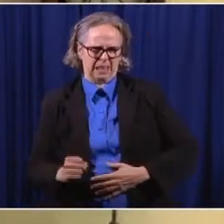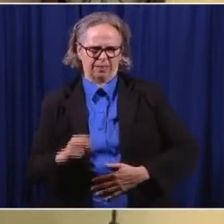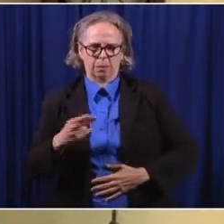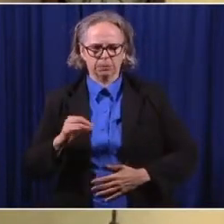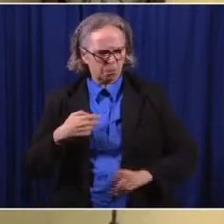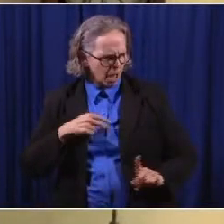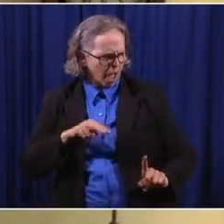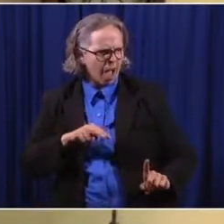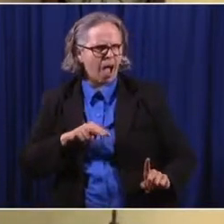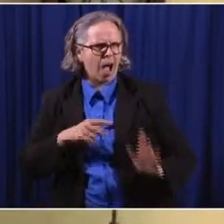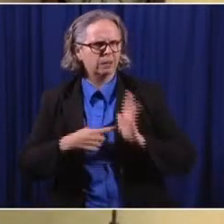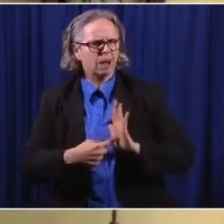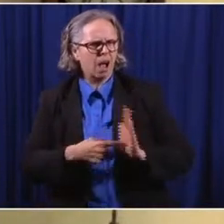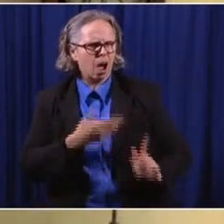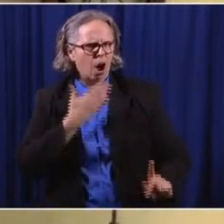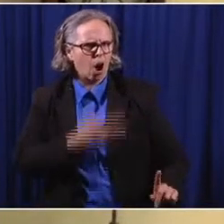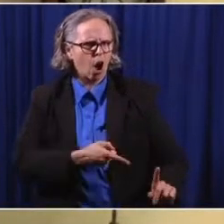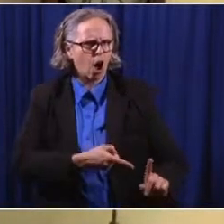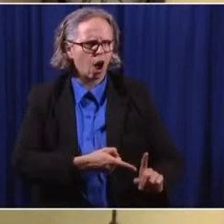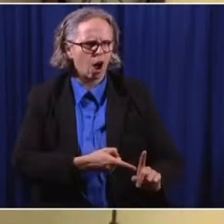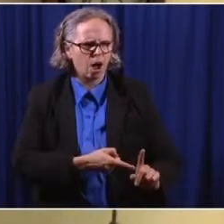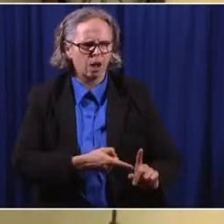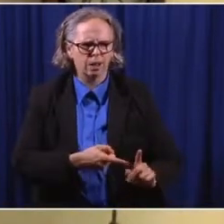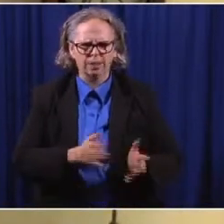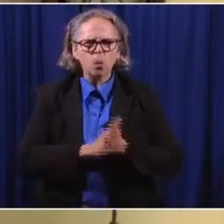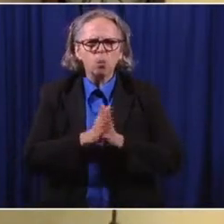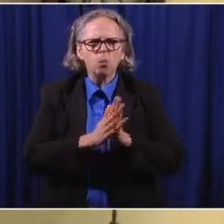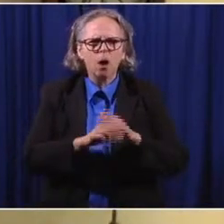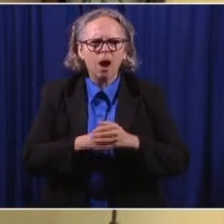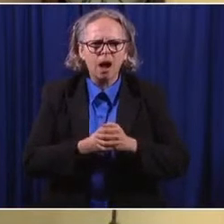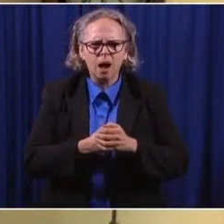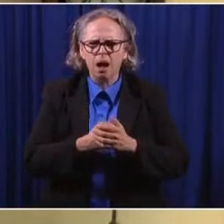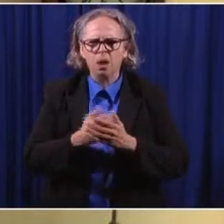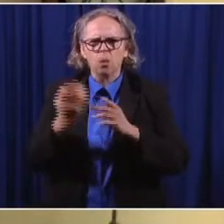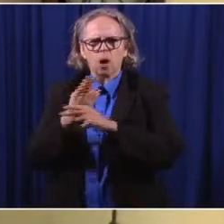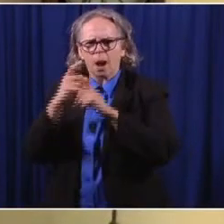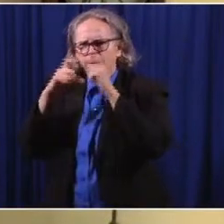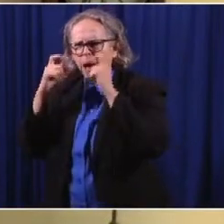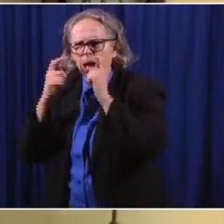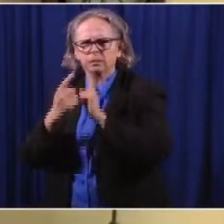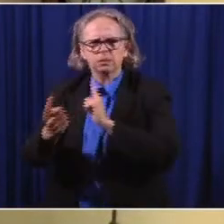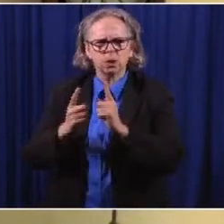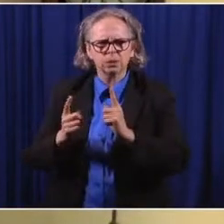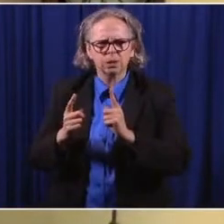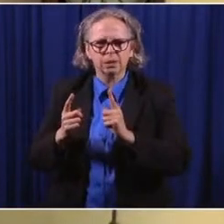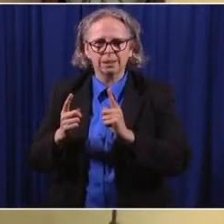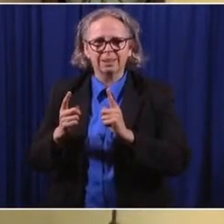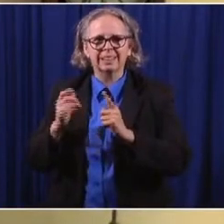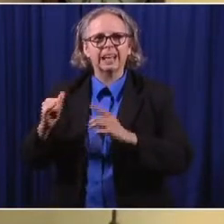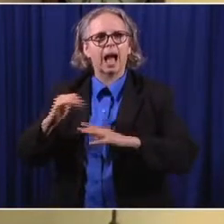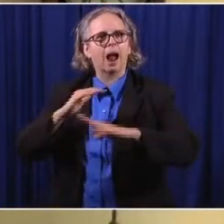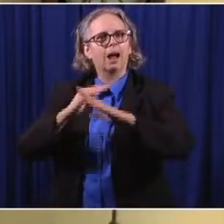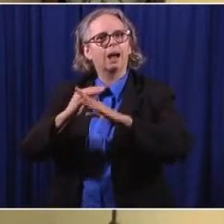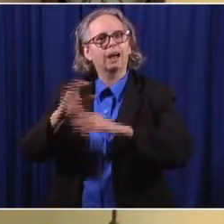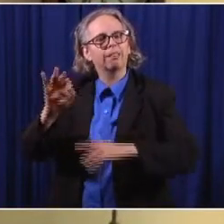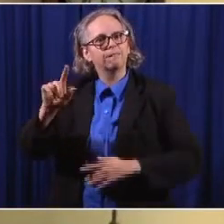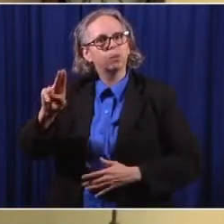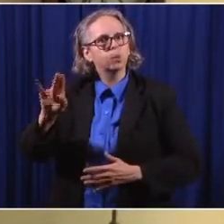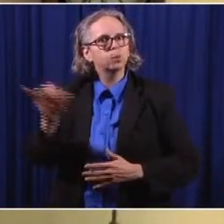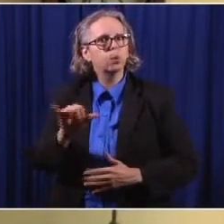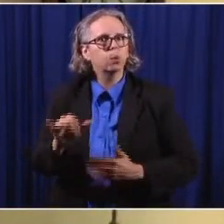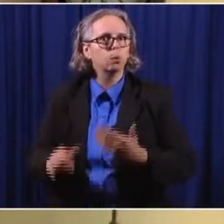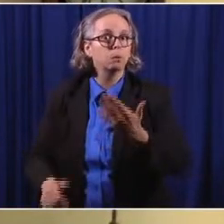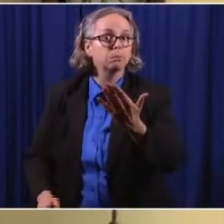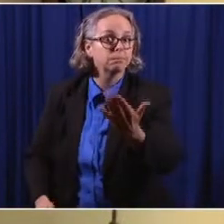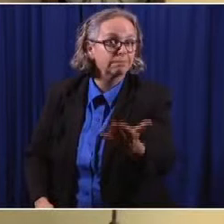flu is very similar to what you would do to protect yourself with COVID. So it's not a new message, it's not a new drill, you know,